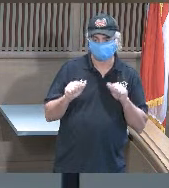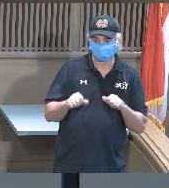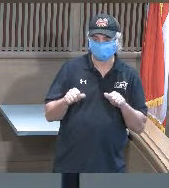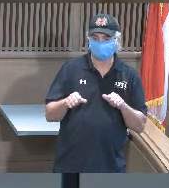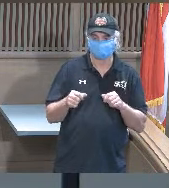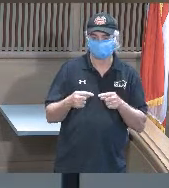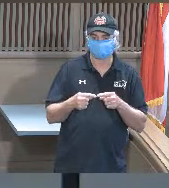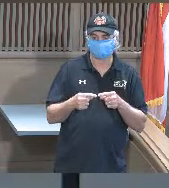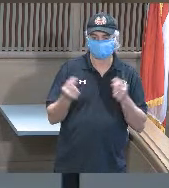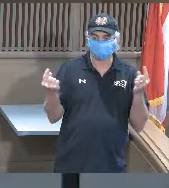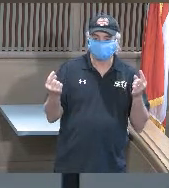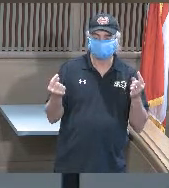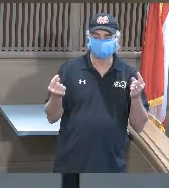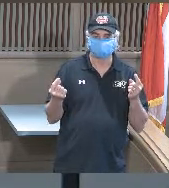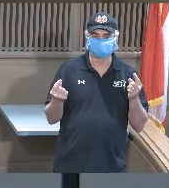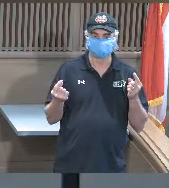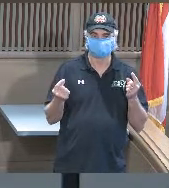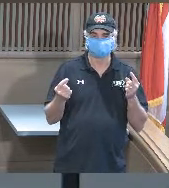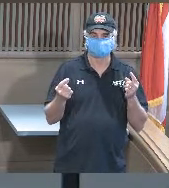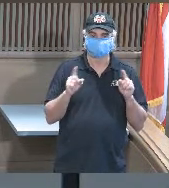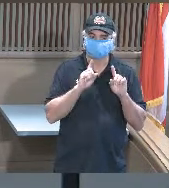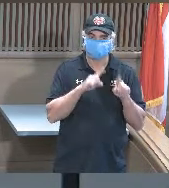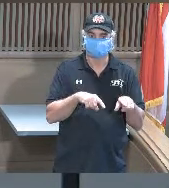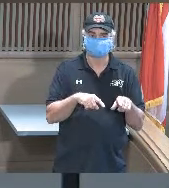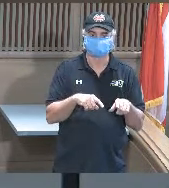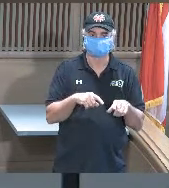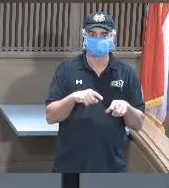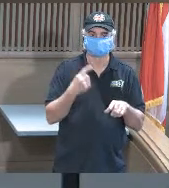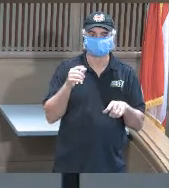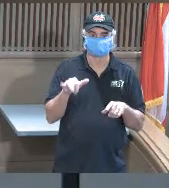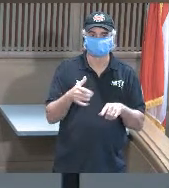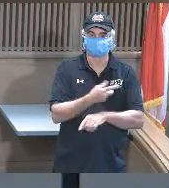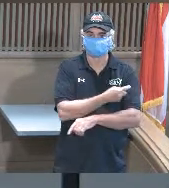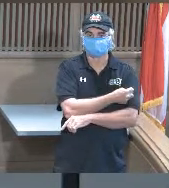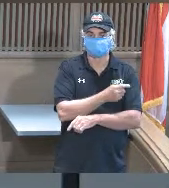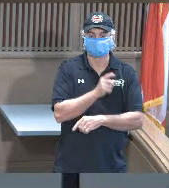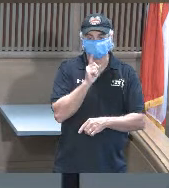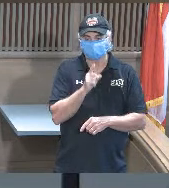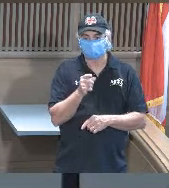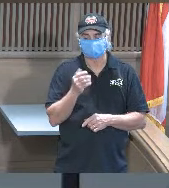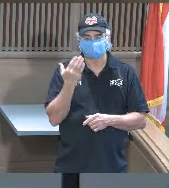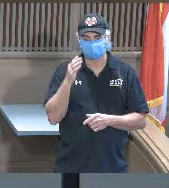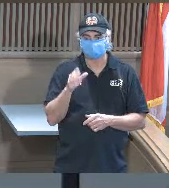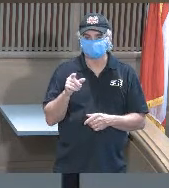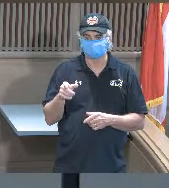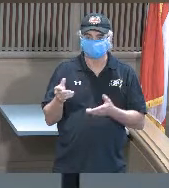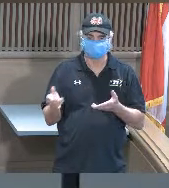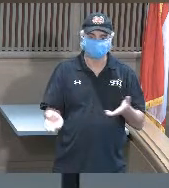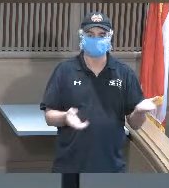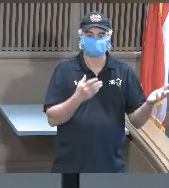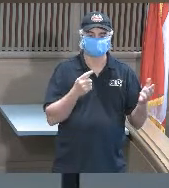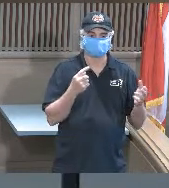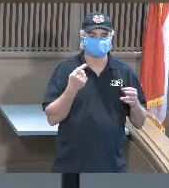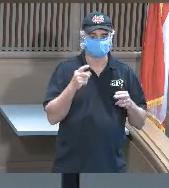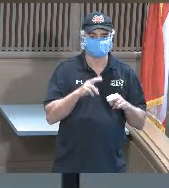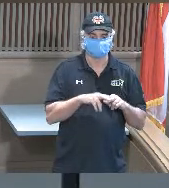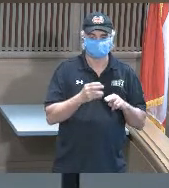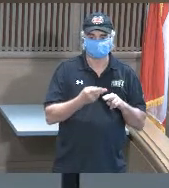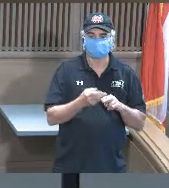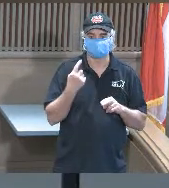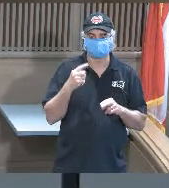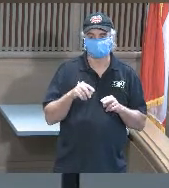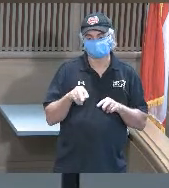allergic reactions. Were they true? I don't know. They were taken to the hospital for observation. But